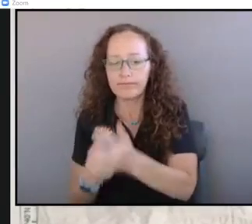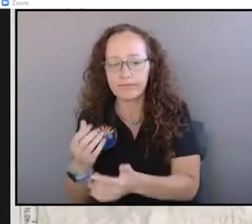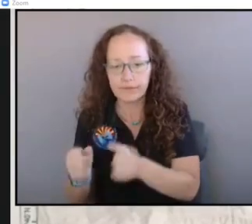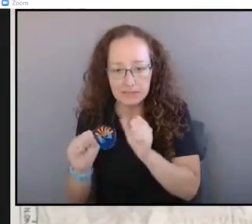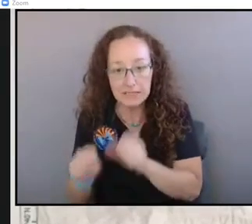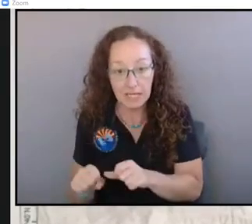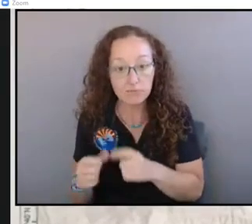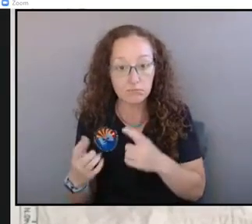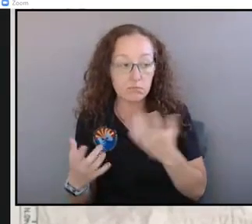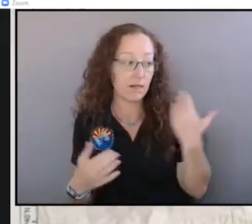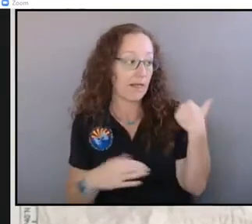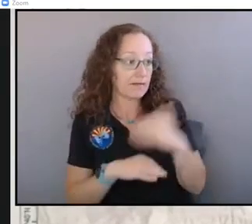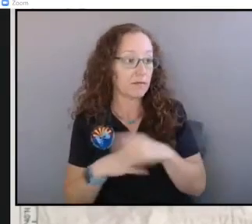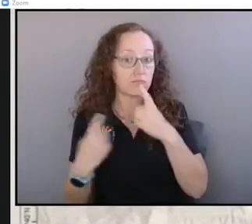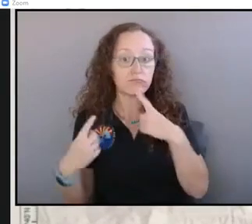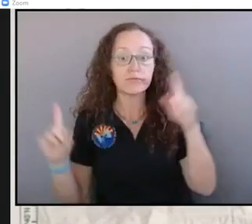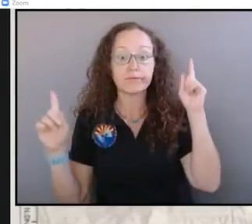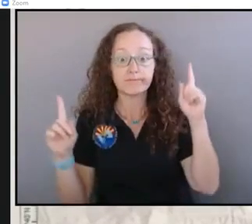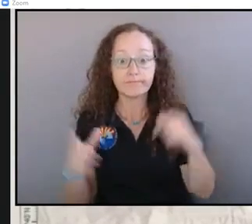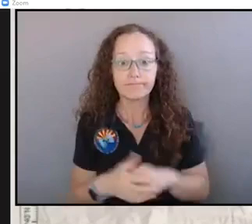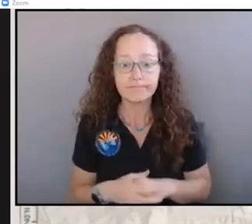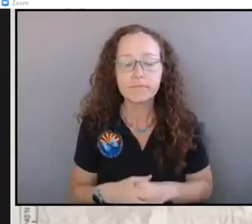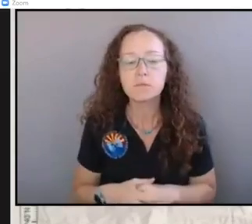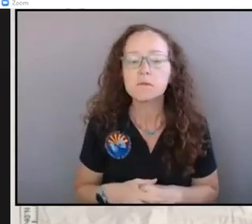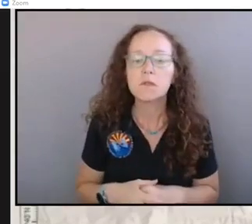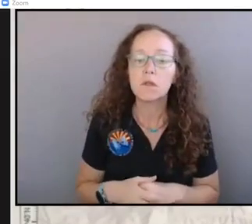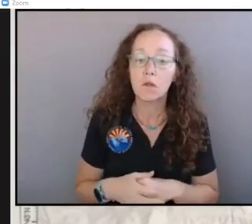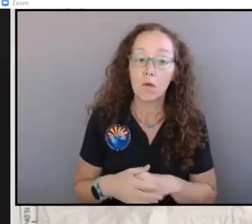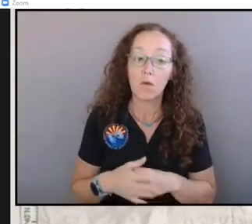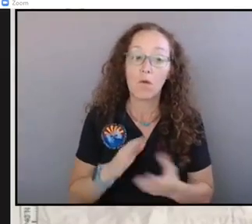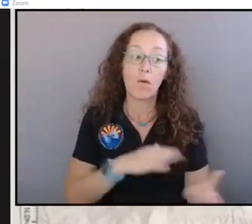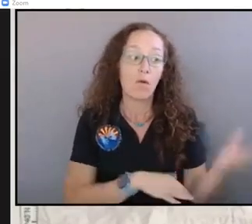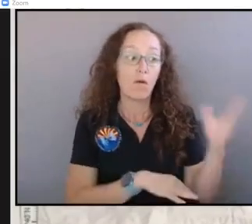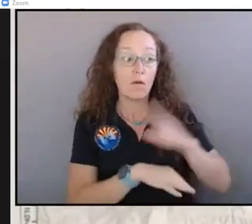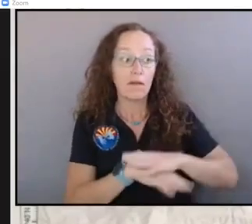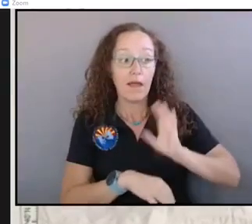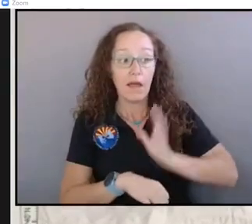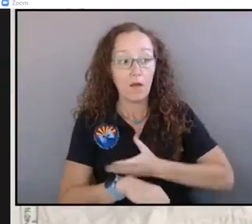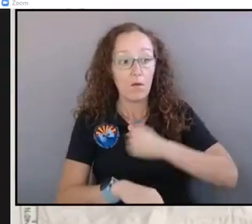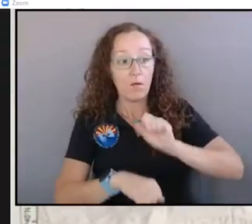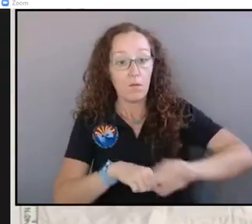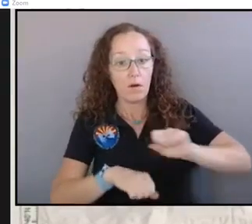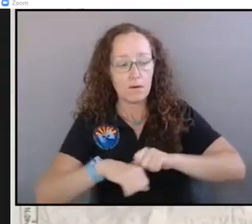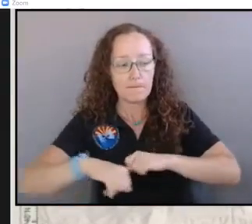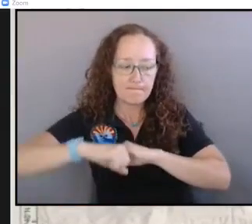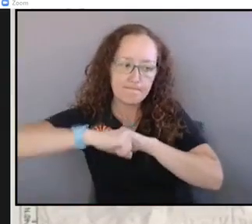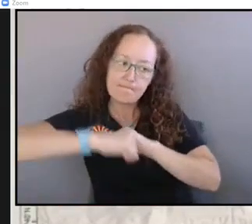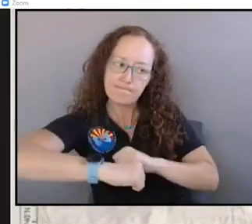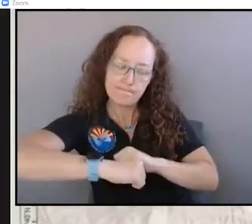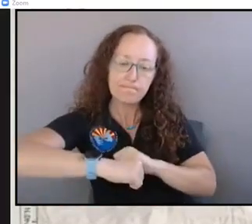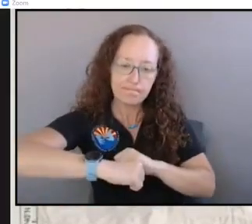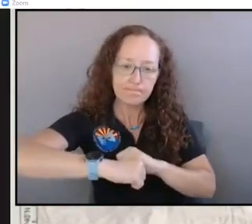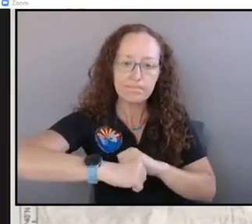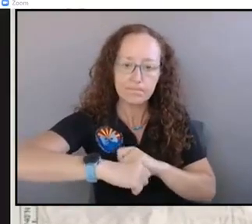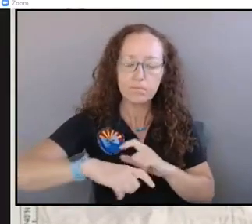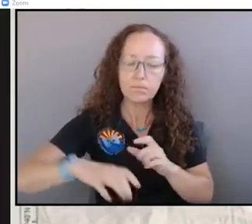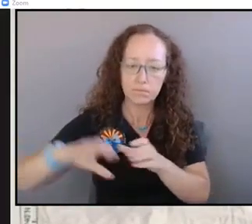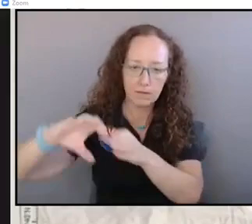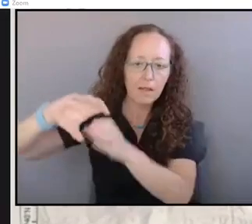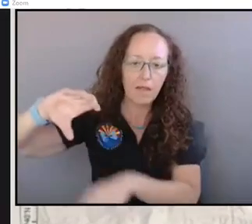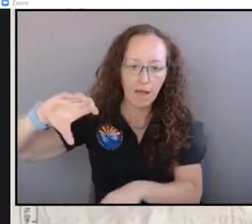today and the hard work the firefighters have put in has held it within our lines that we had established. And